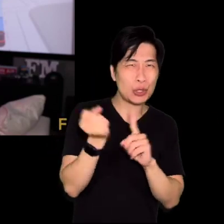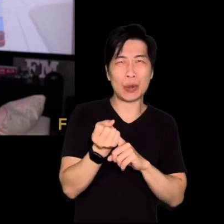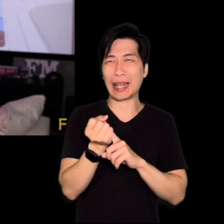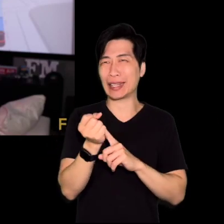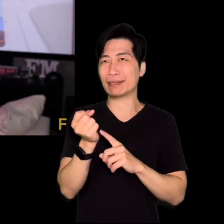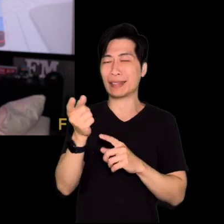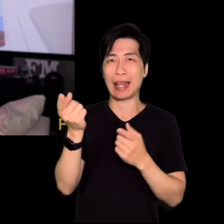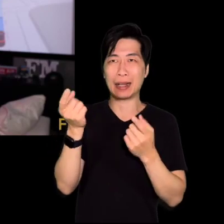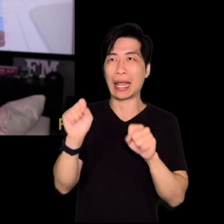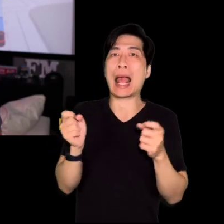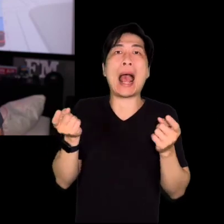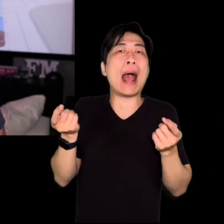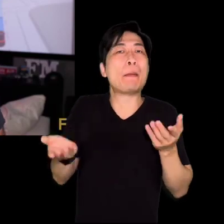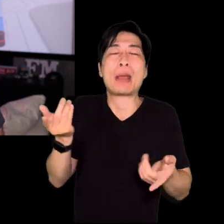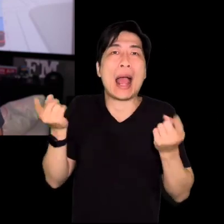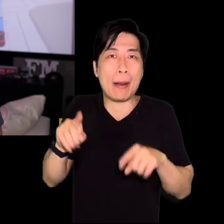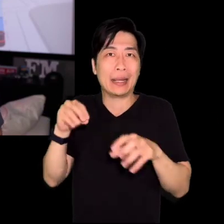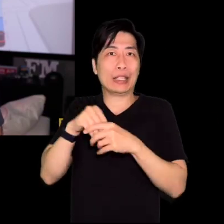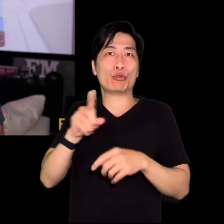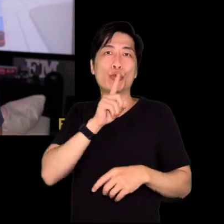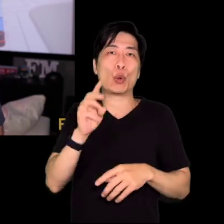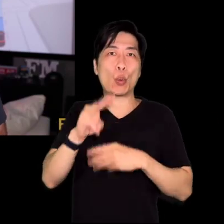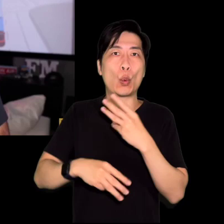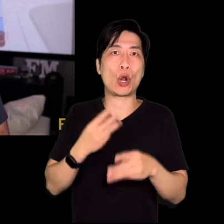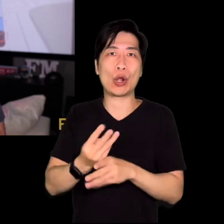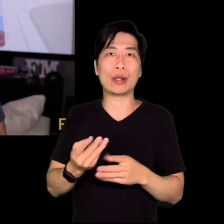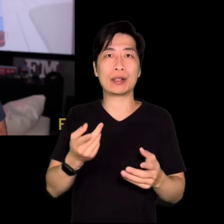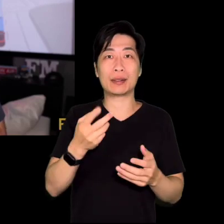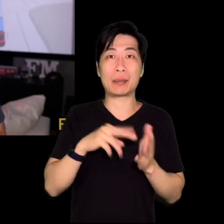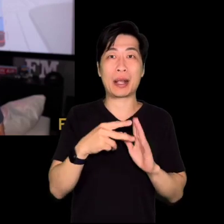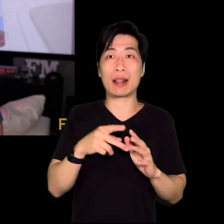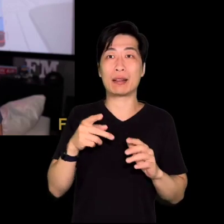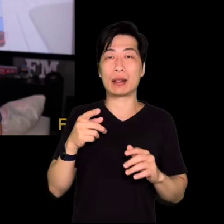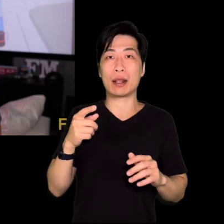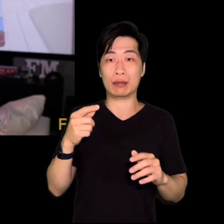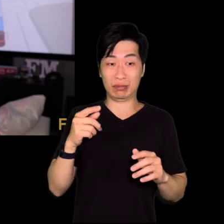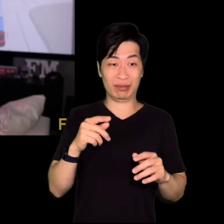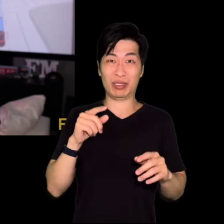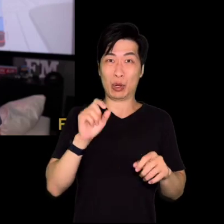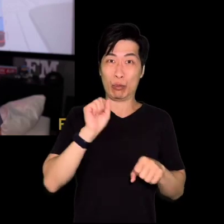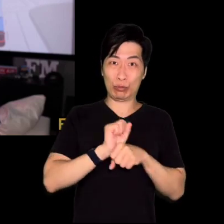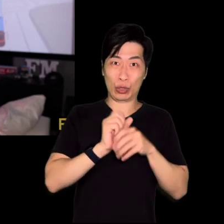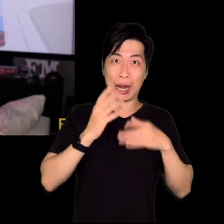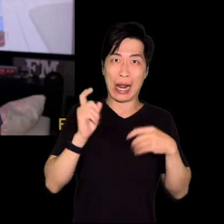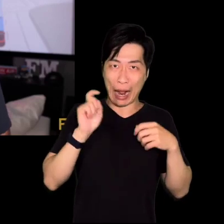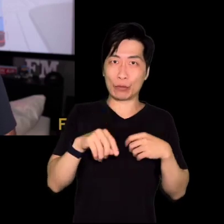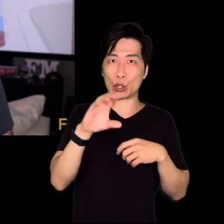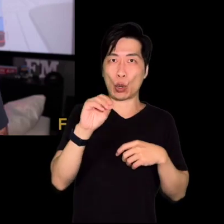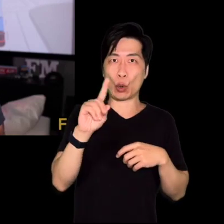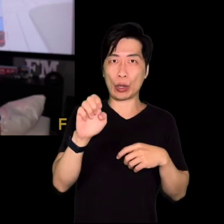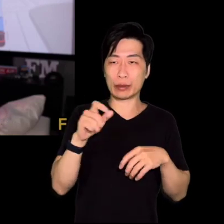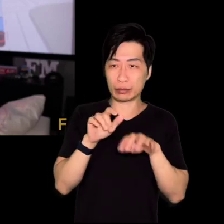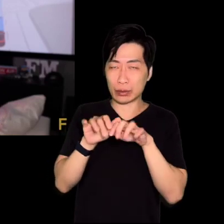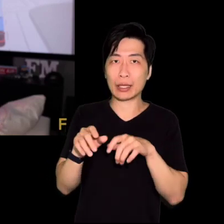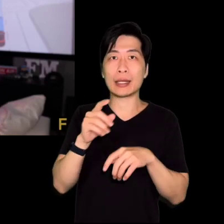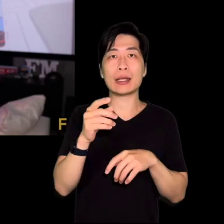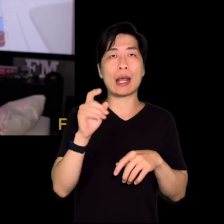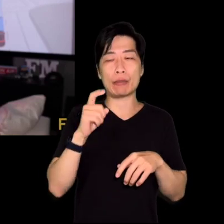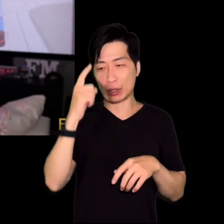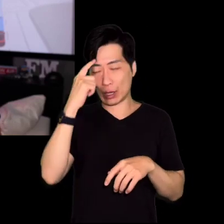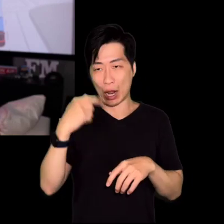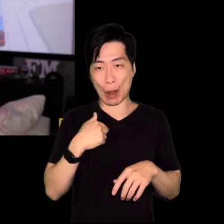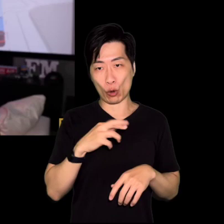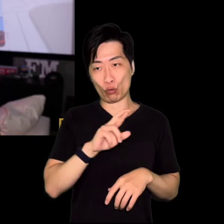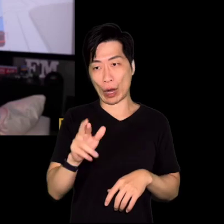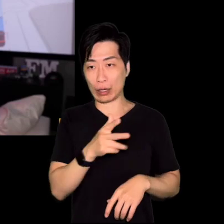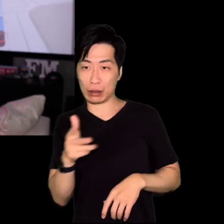that exists in the real world, and somebody has to literally code that into the software. Somebody has to say, if I'm in the right lane